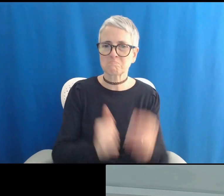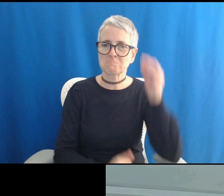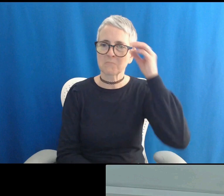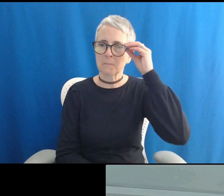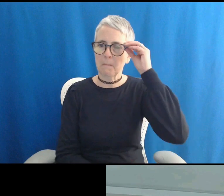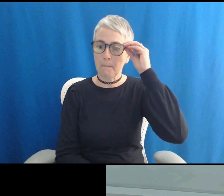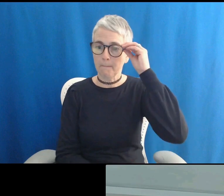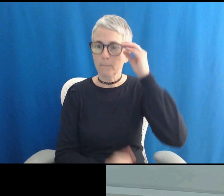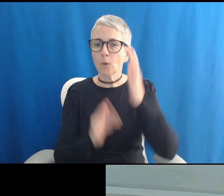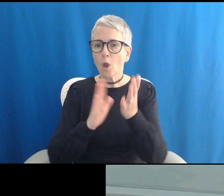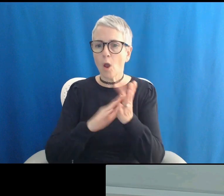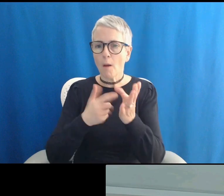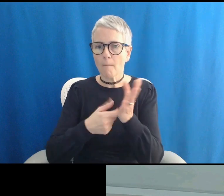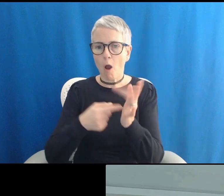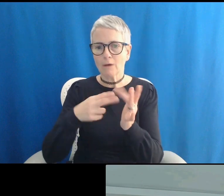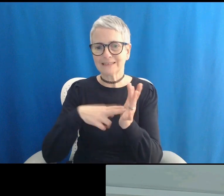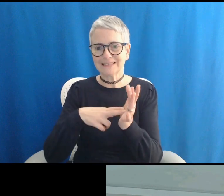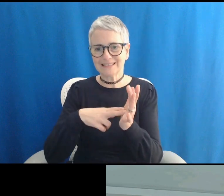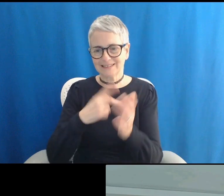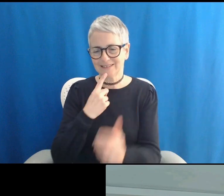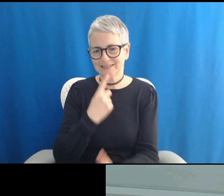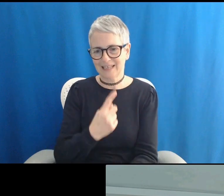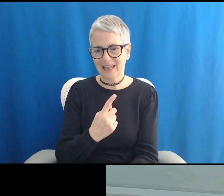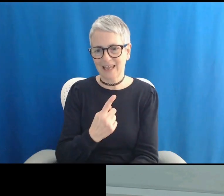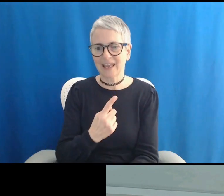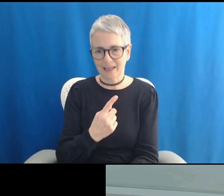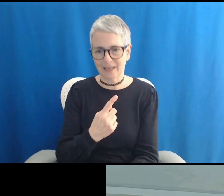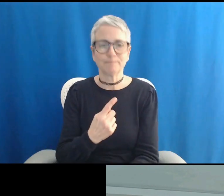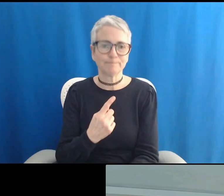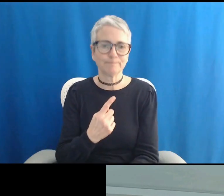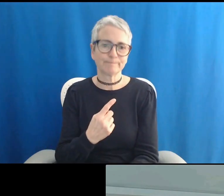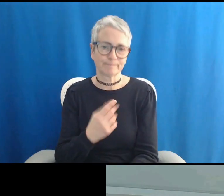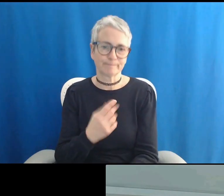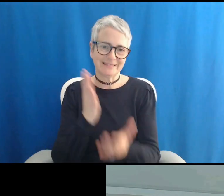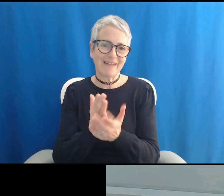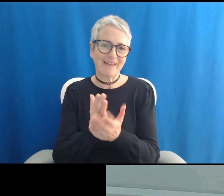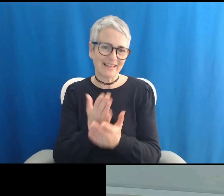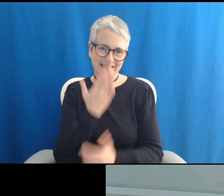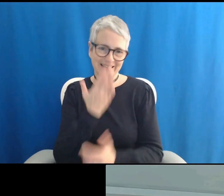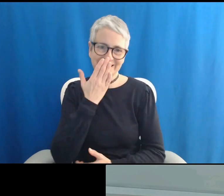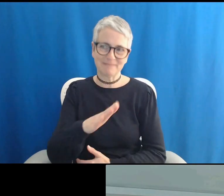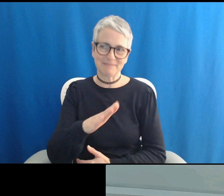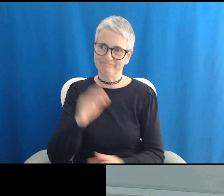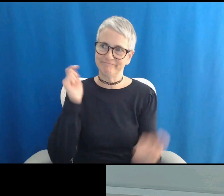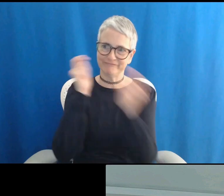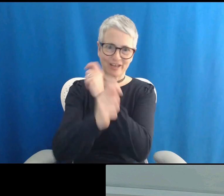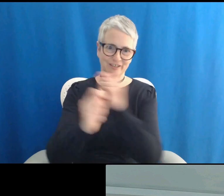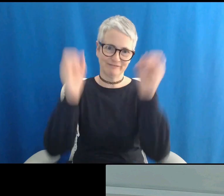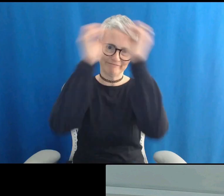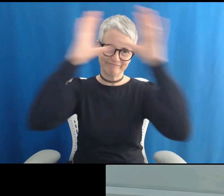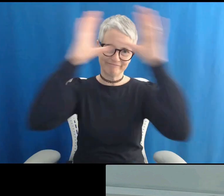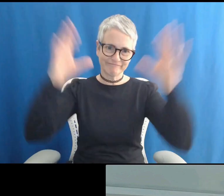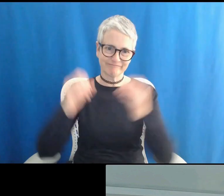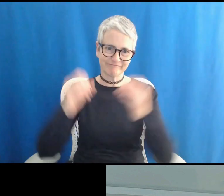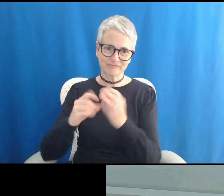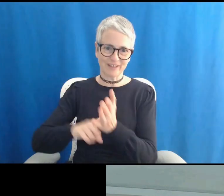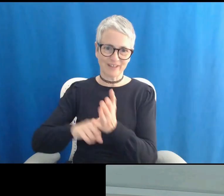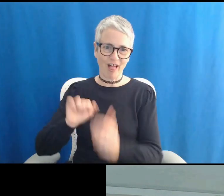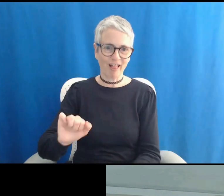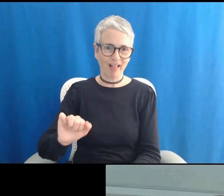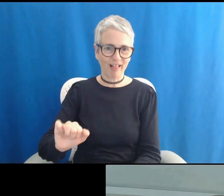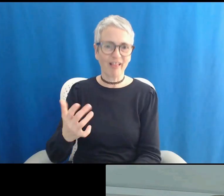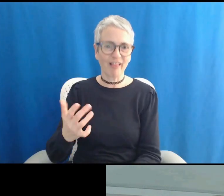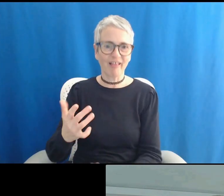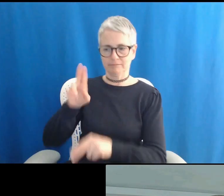Yeah, Martin saying yes, the PS bar has definitely helped shift understanding of digital accessibility at Bristol. Being audited